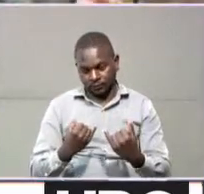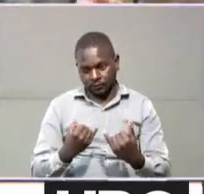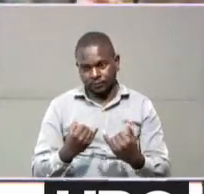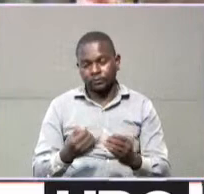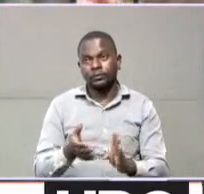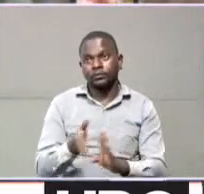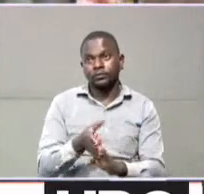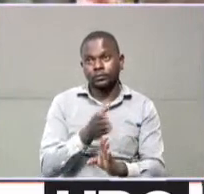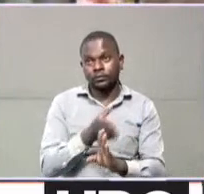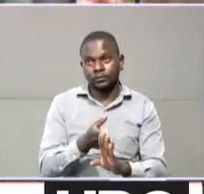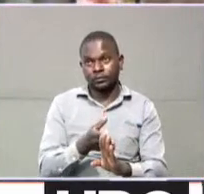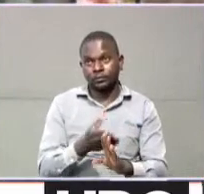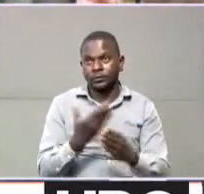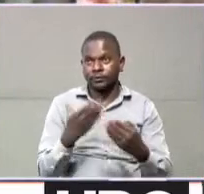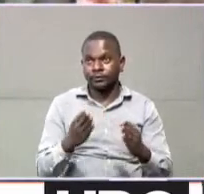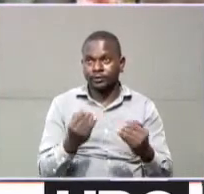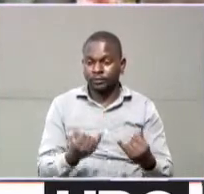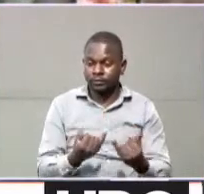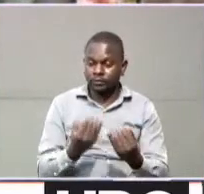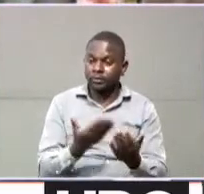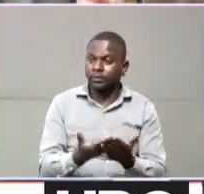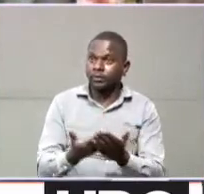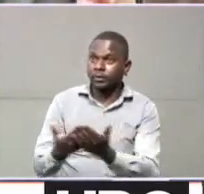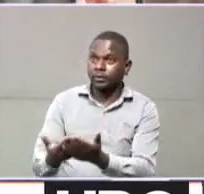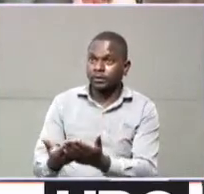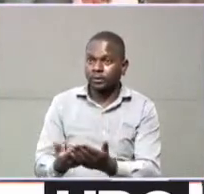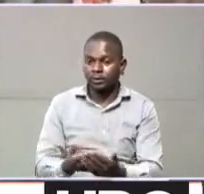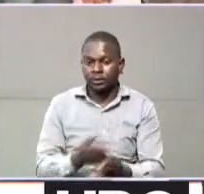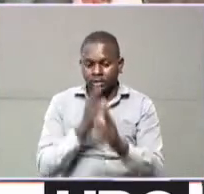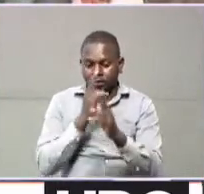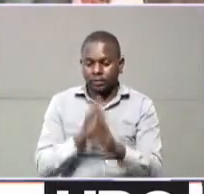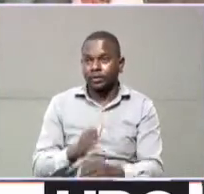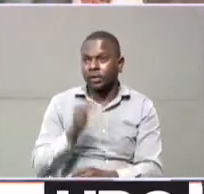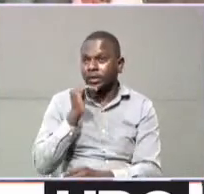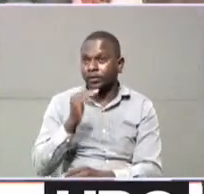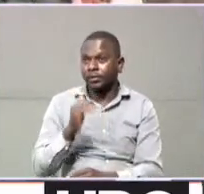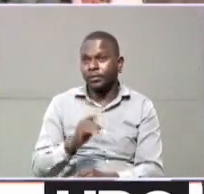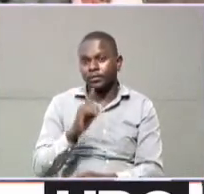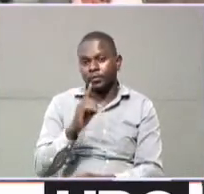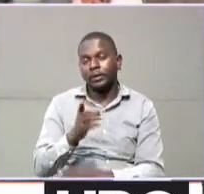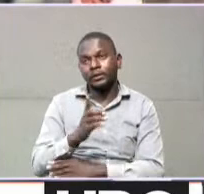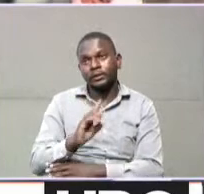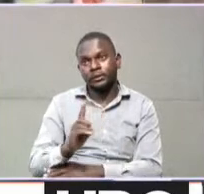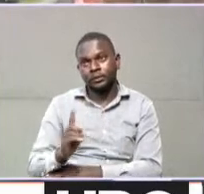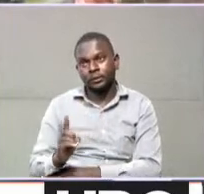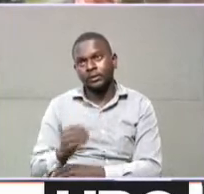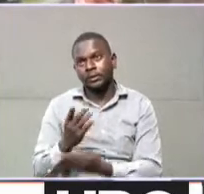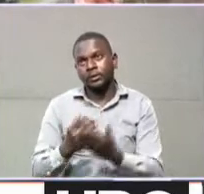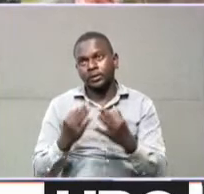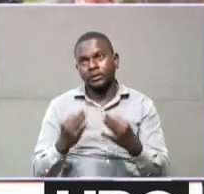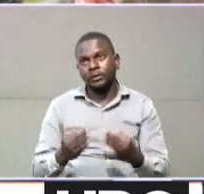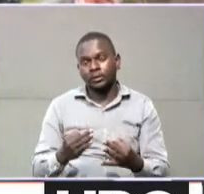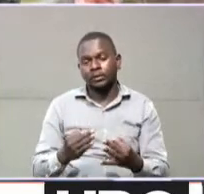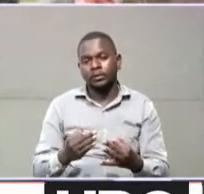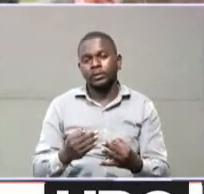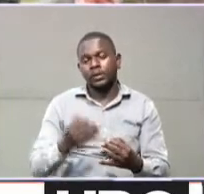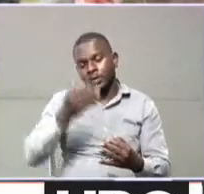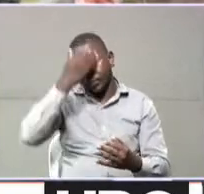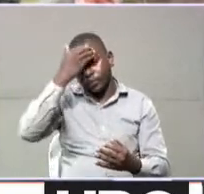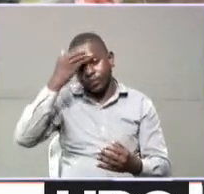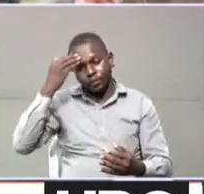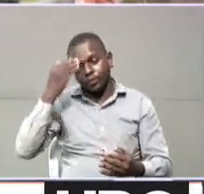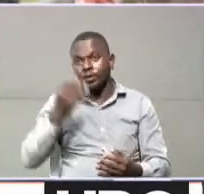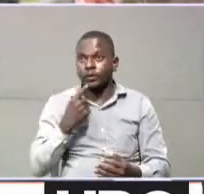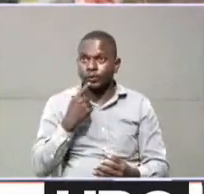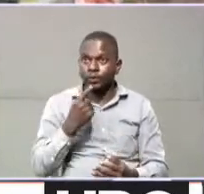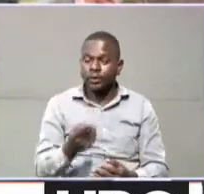guidelines we are tabled yeah so yeah right now speaker if you allow me one second there's something i forgot to mention